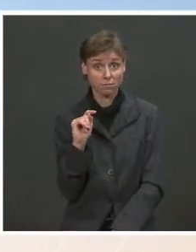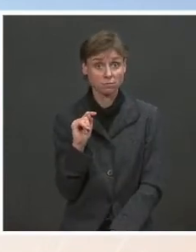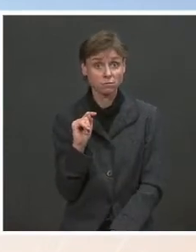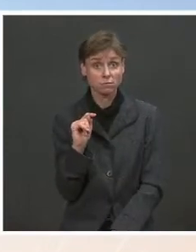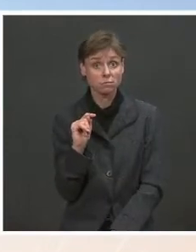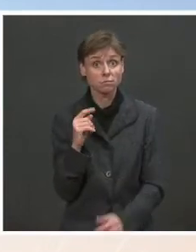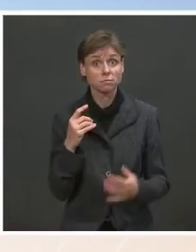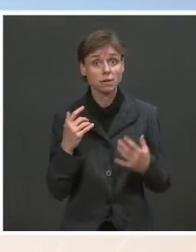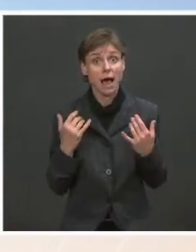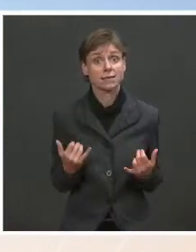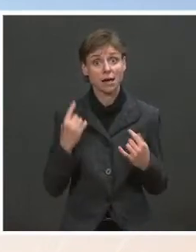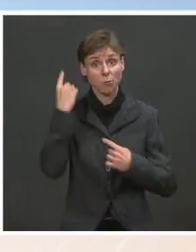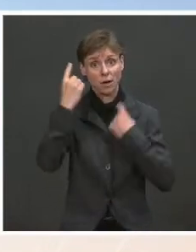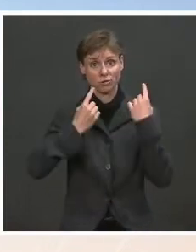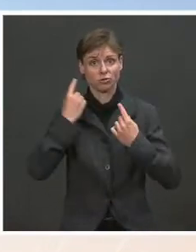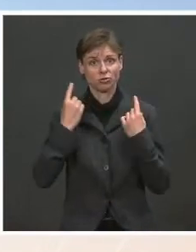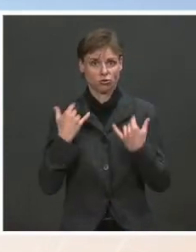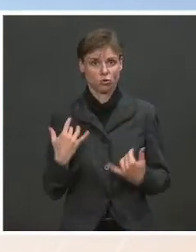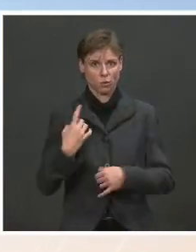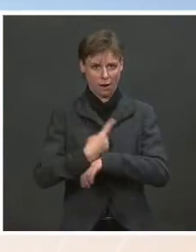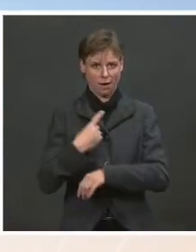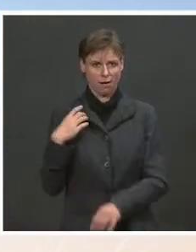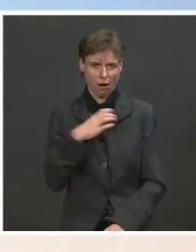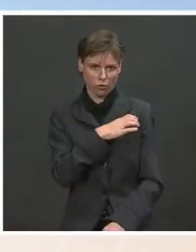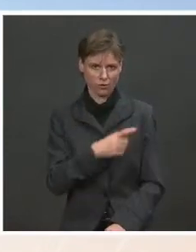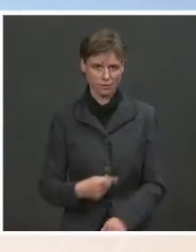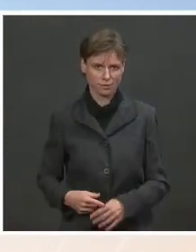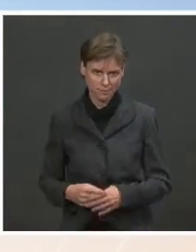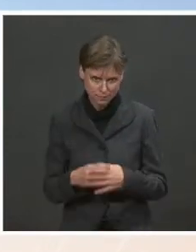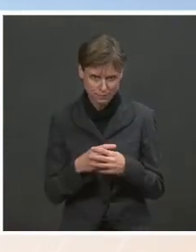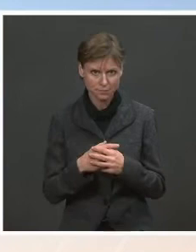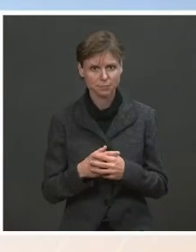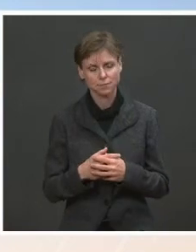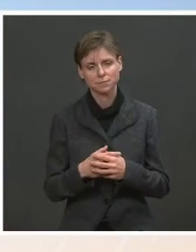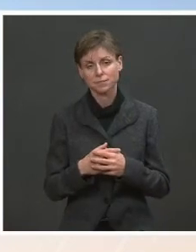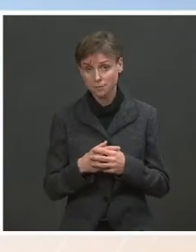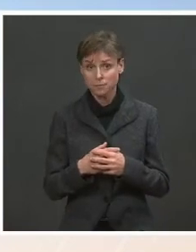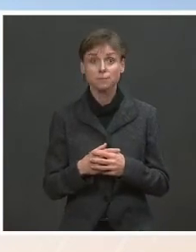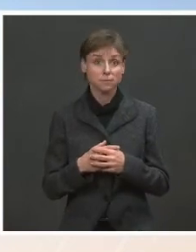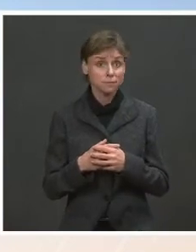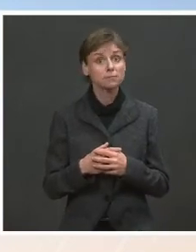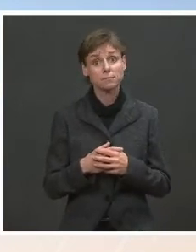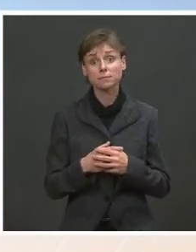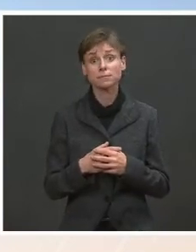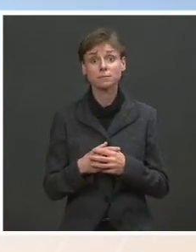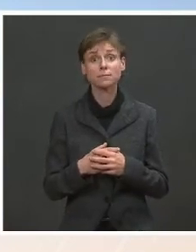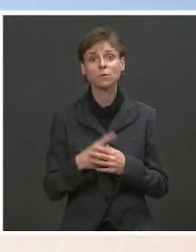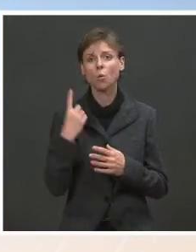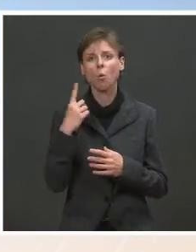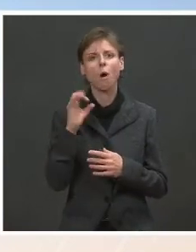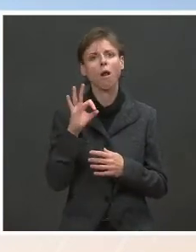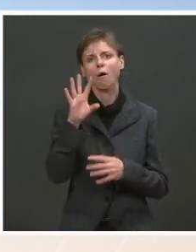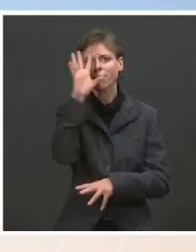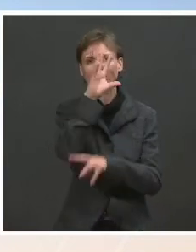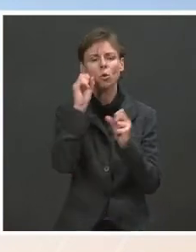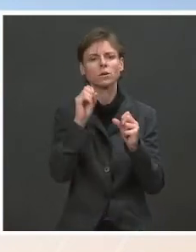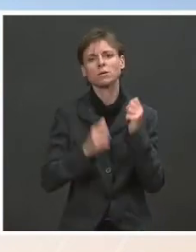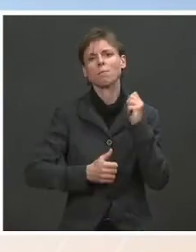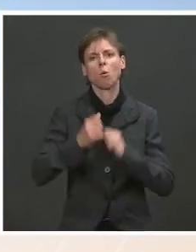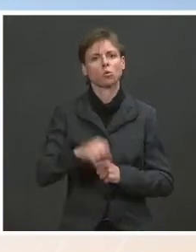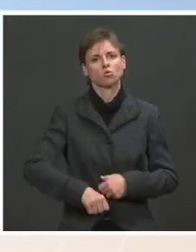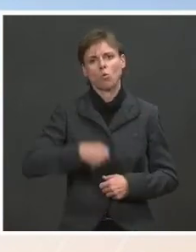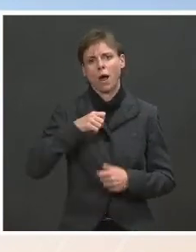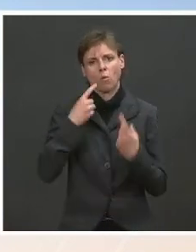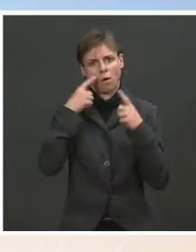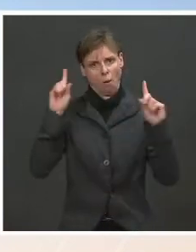considered in Congress today. It is one of the original fasting, I should say, is one of the president's proudest accomplishments.